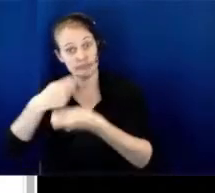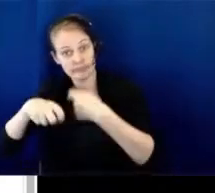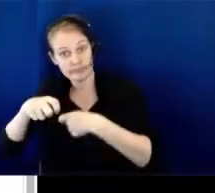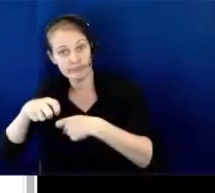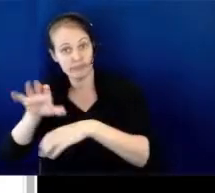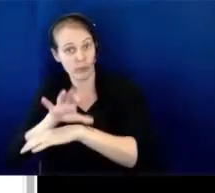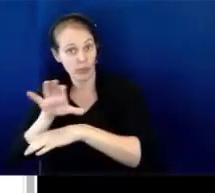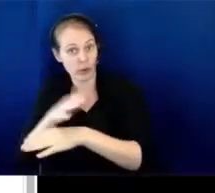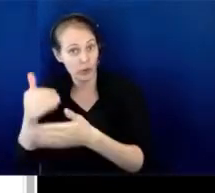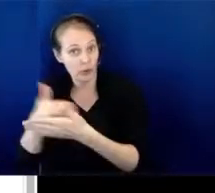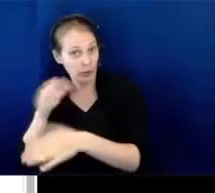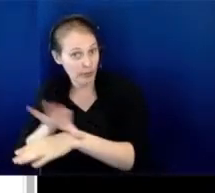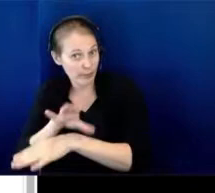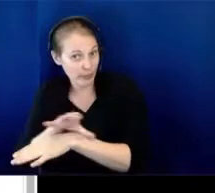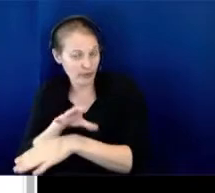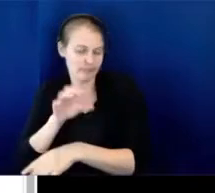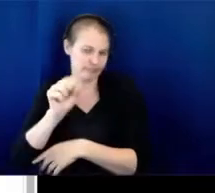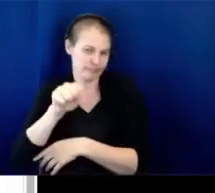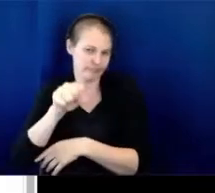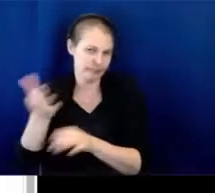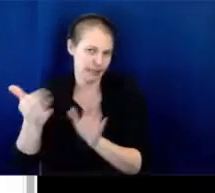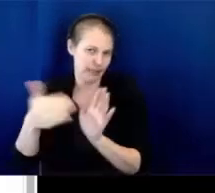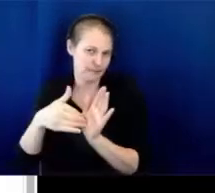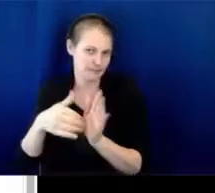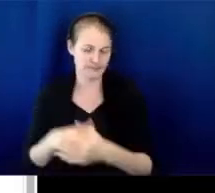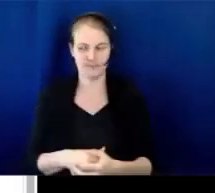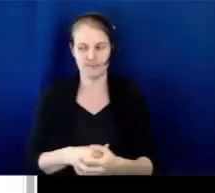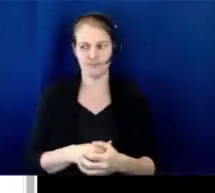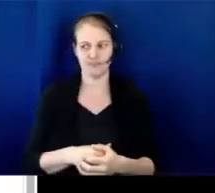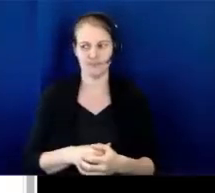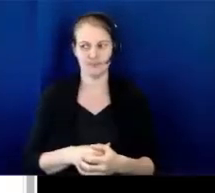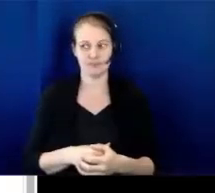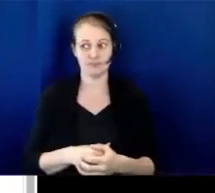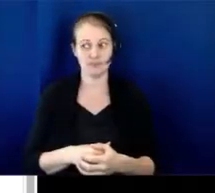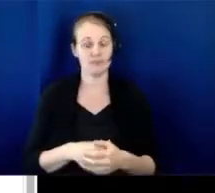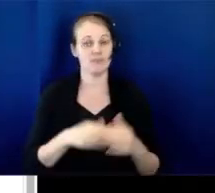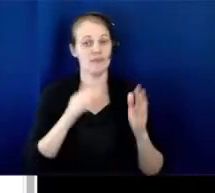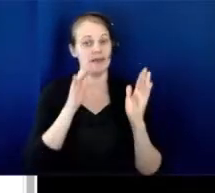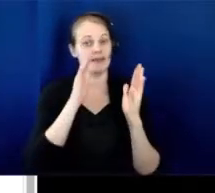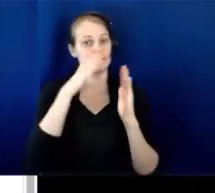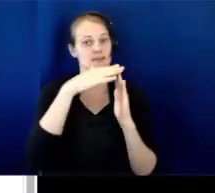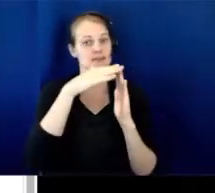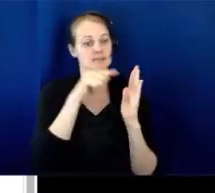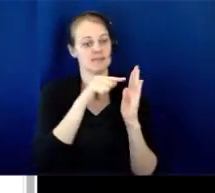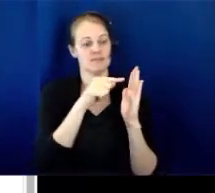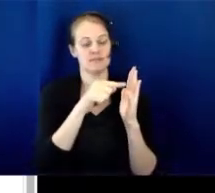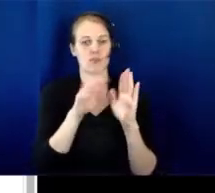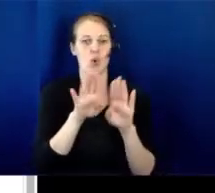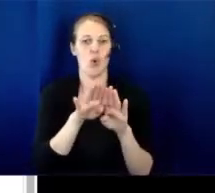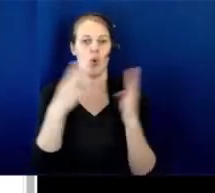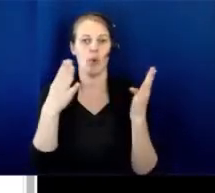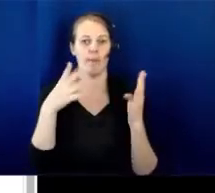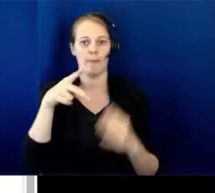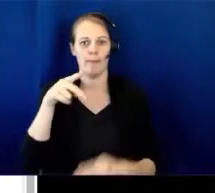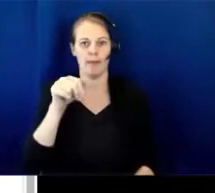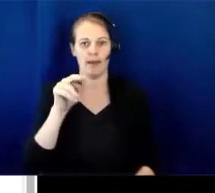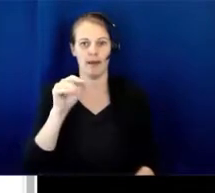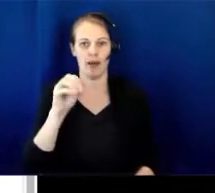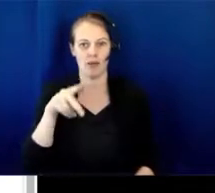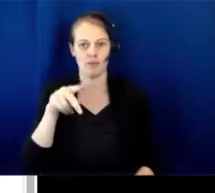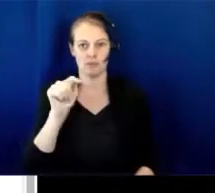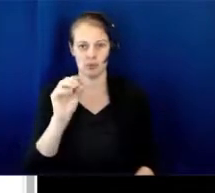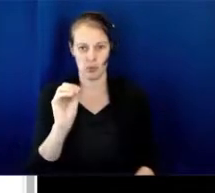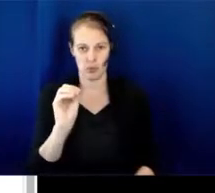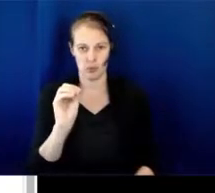that. Now, from here, I would click Open Panopto, but I am going to quickly